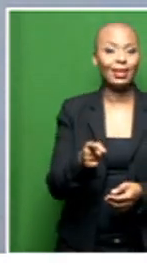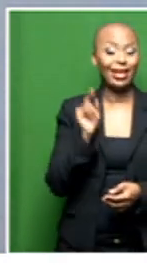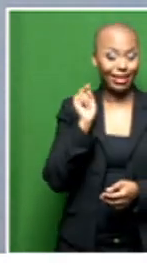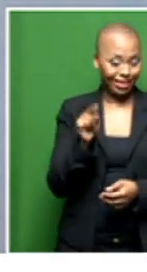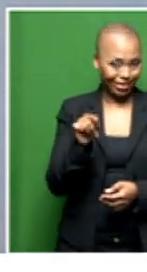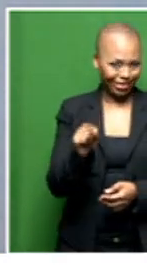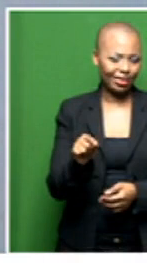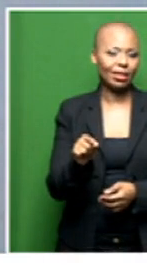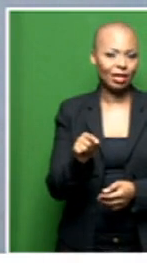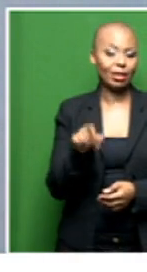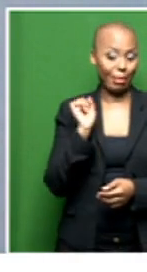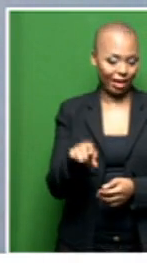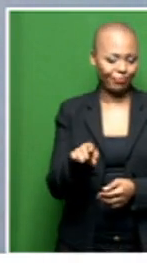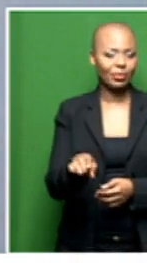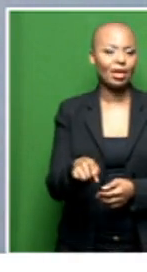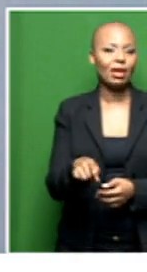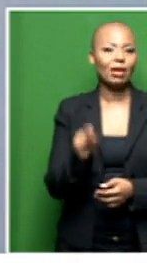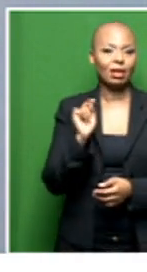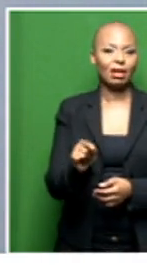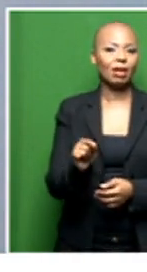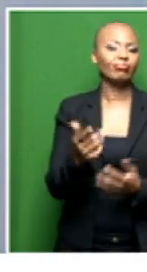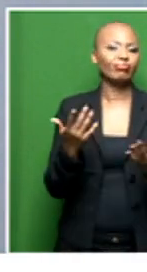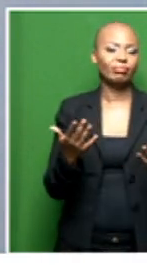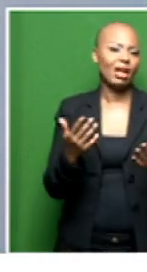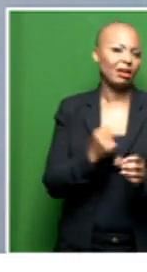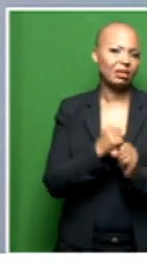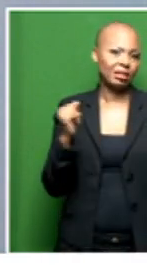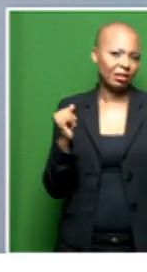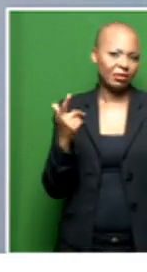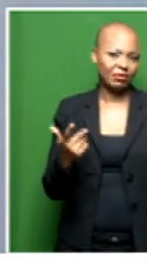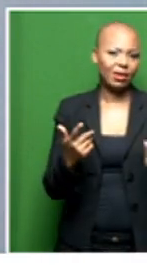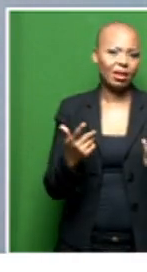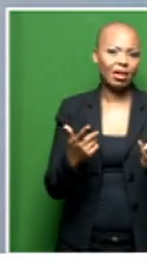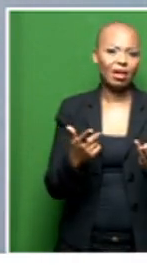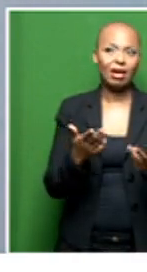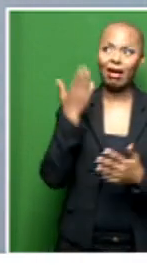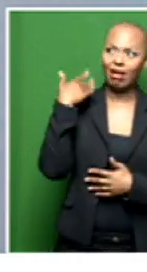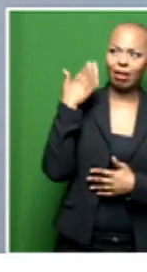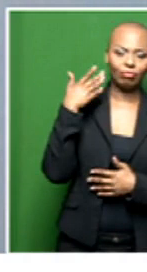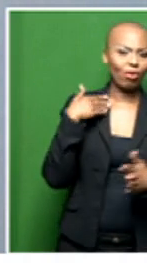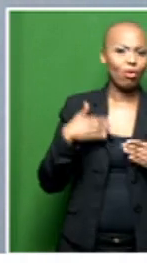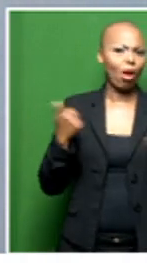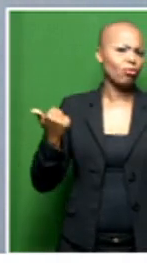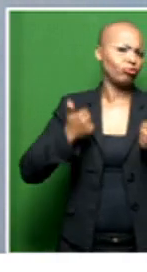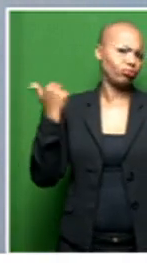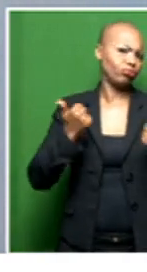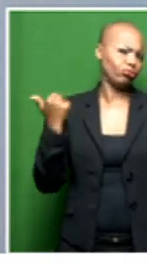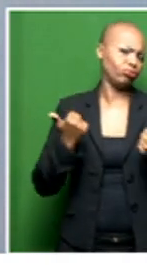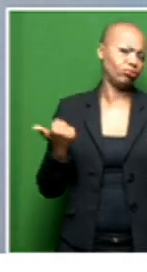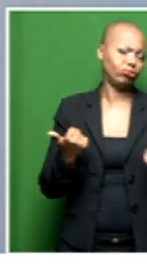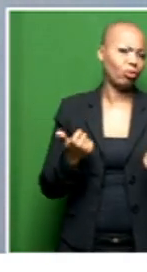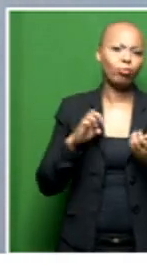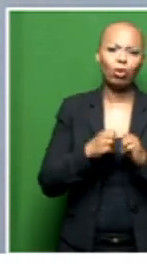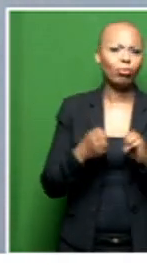until that point, you know, she obviously didn't have any kind of health issues or anything, and it was